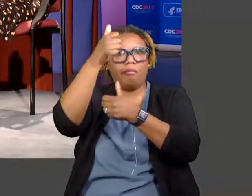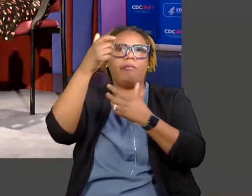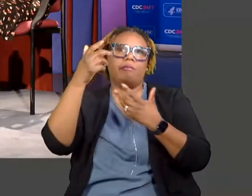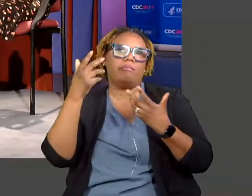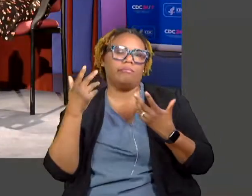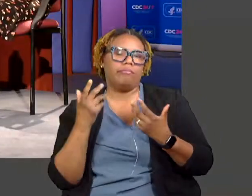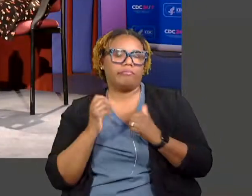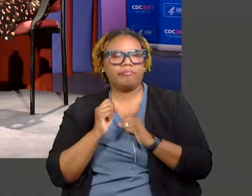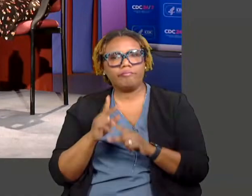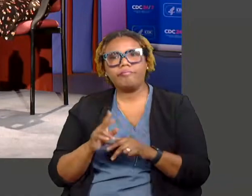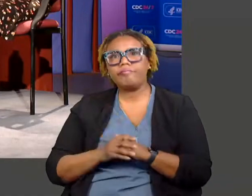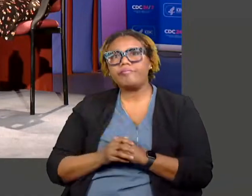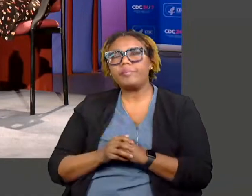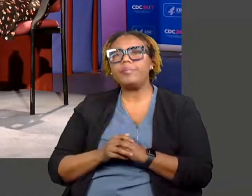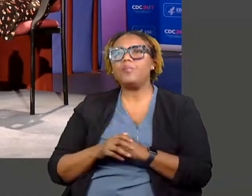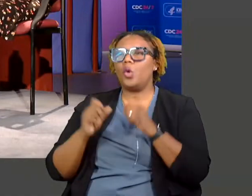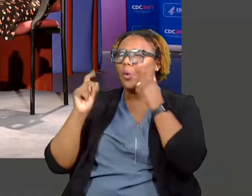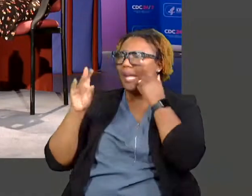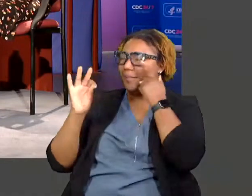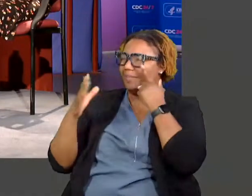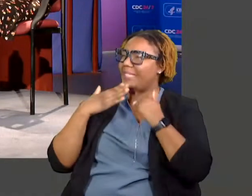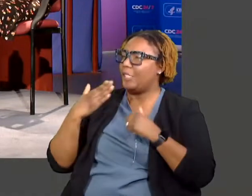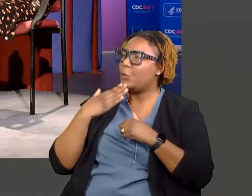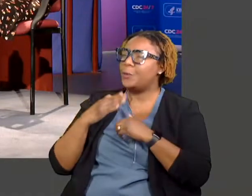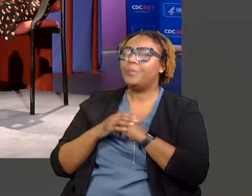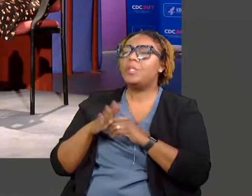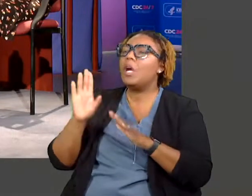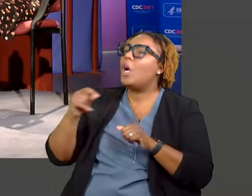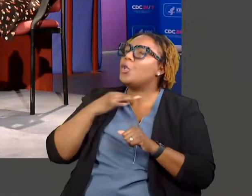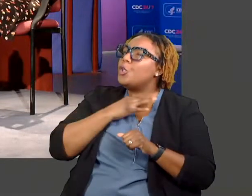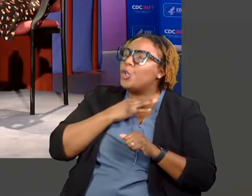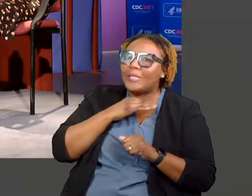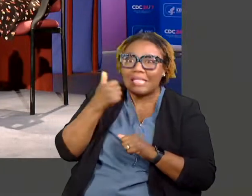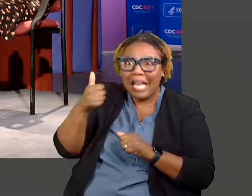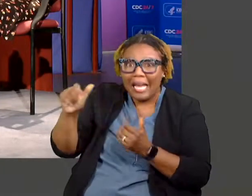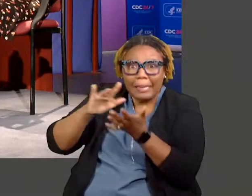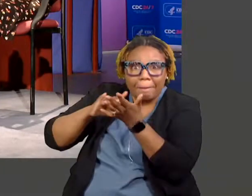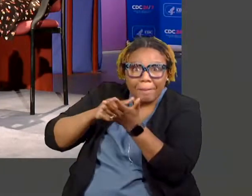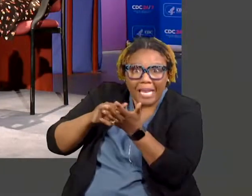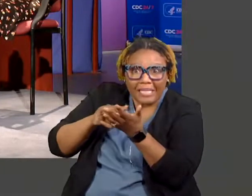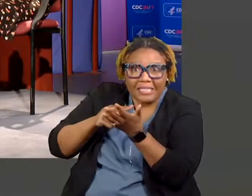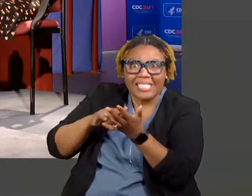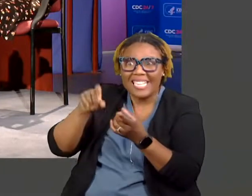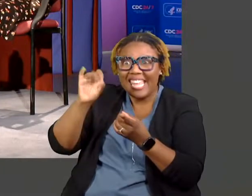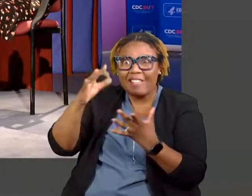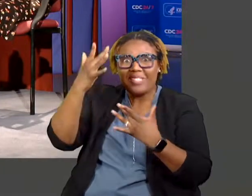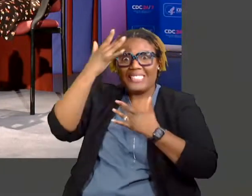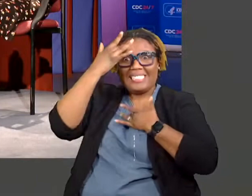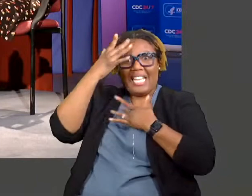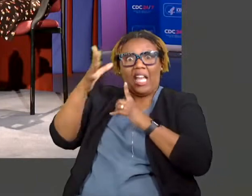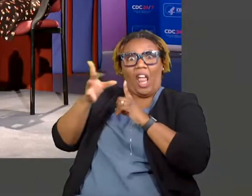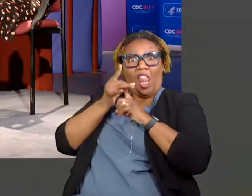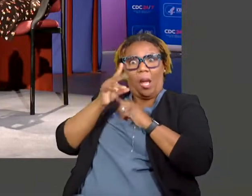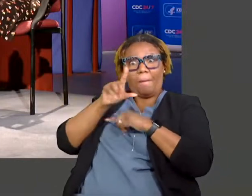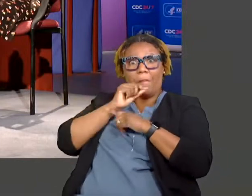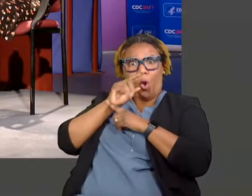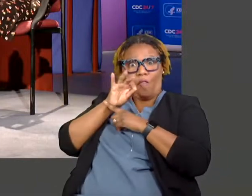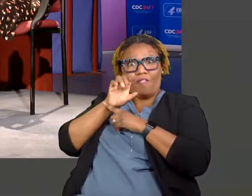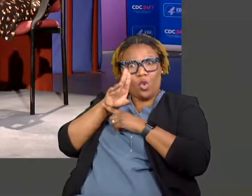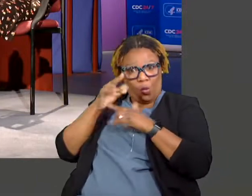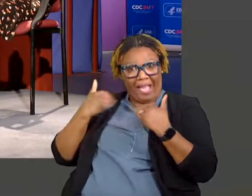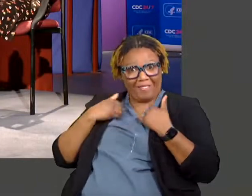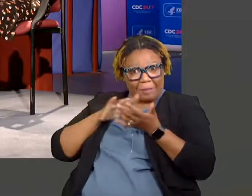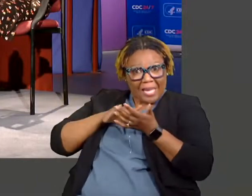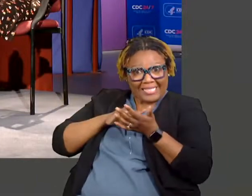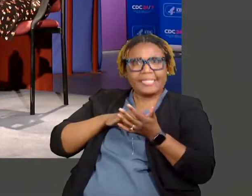So then to follow, is there treatment available for people who do get sick with bird flu? The answer is yes. And